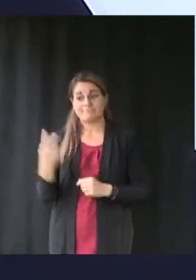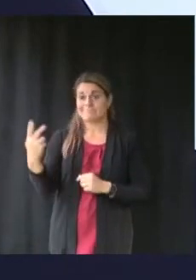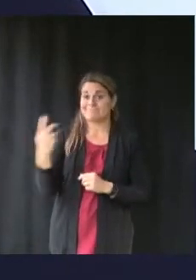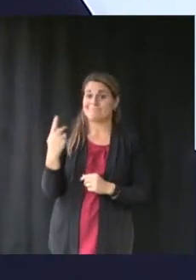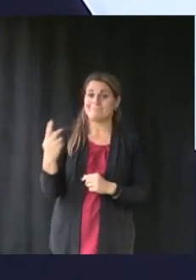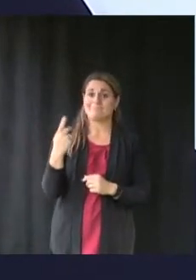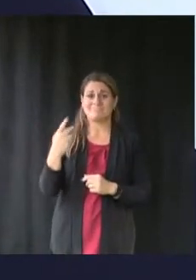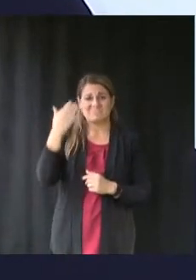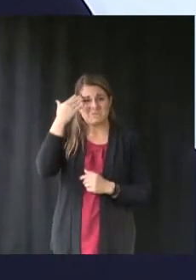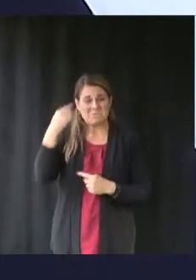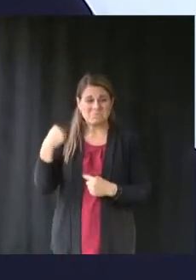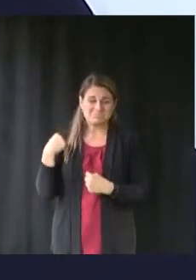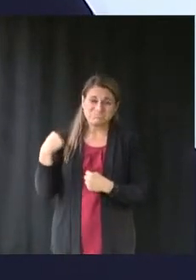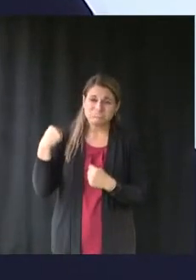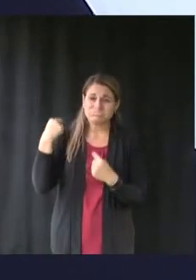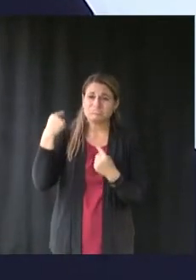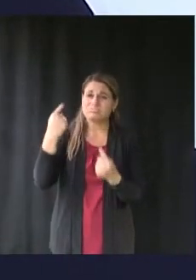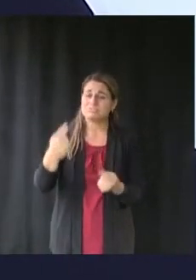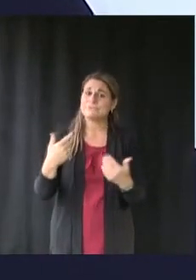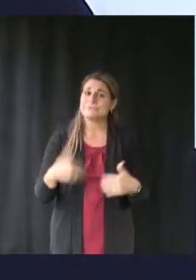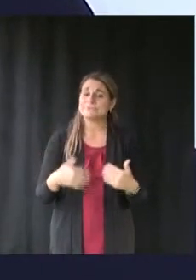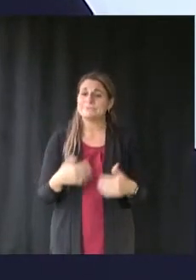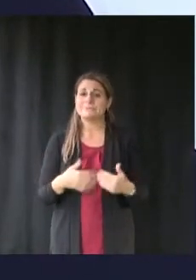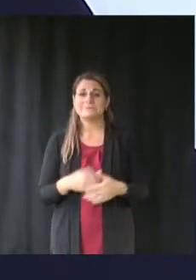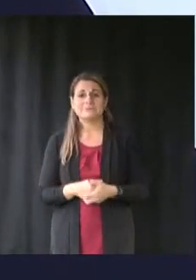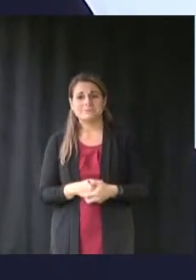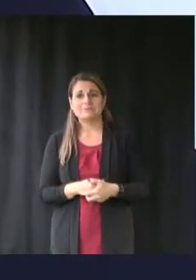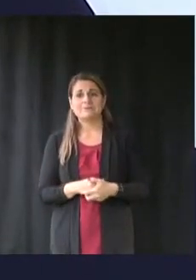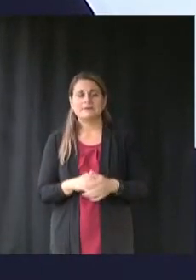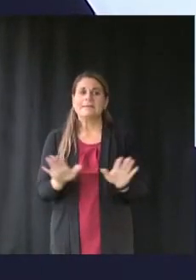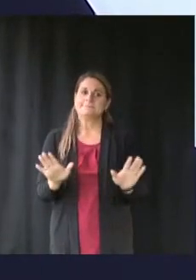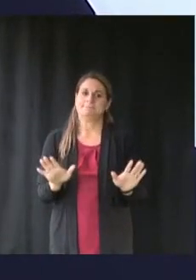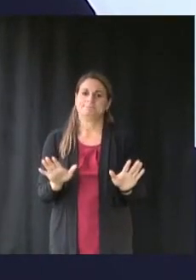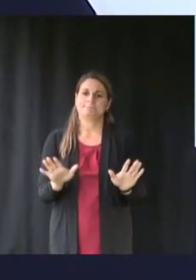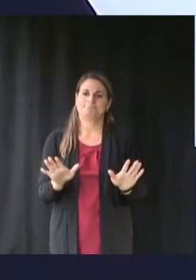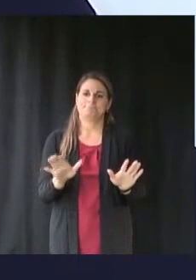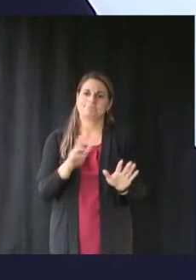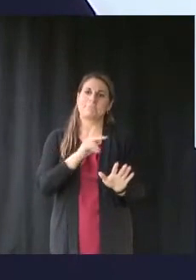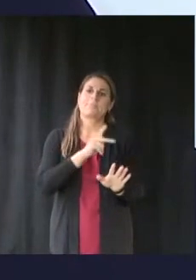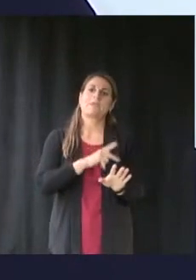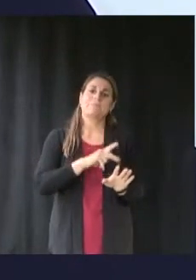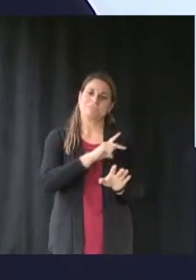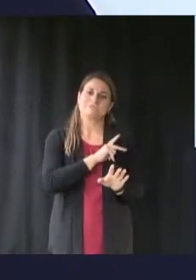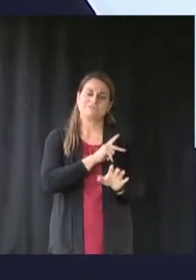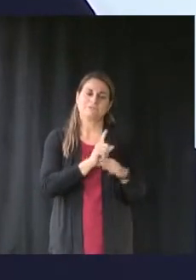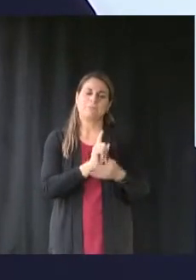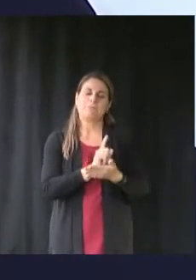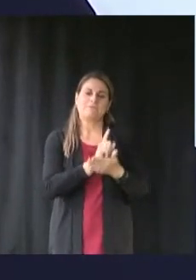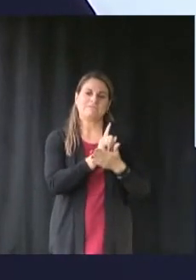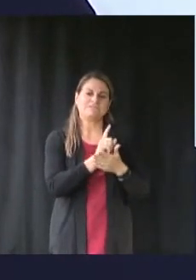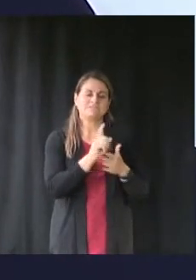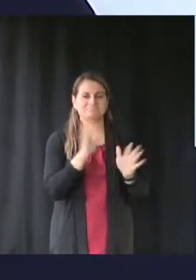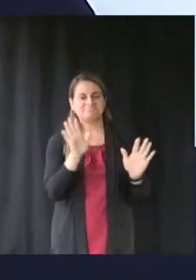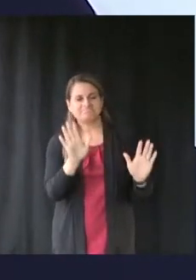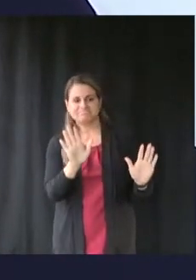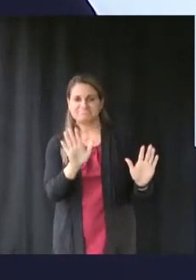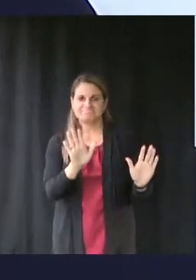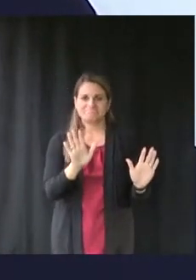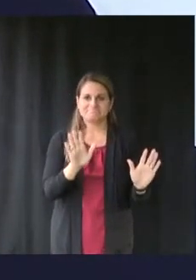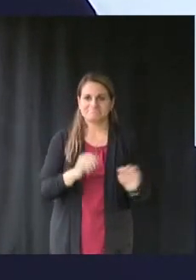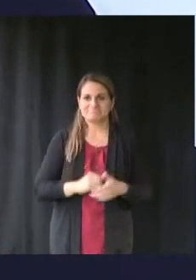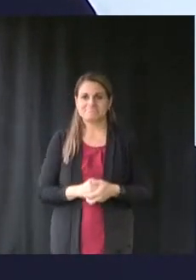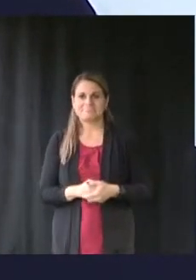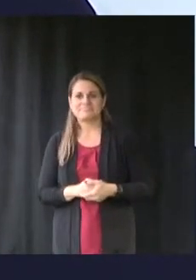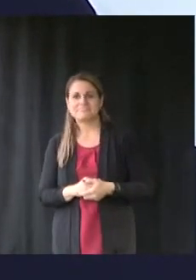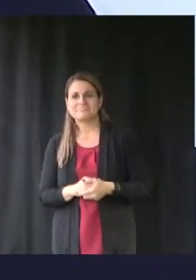time, but if you'll excuse the point of personal privilege, as we used to say in the Senate, I saw up